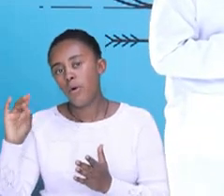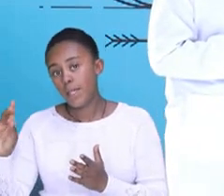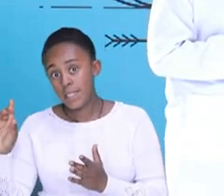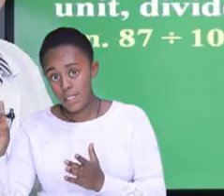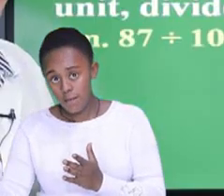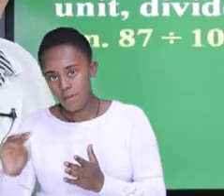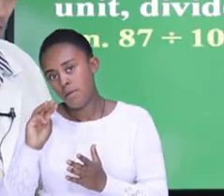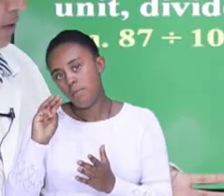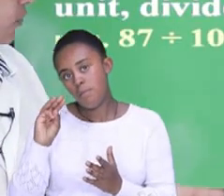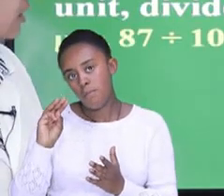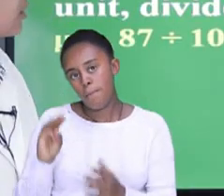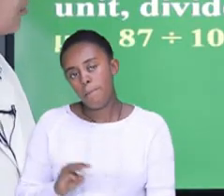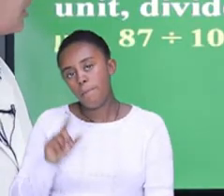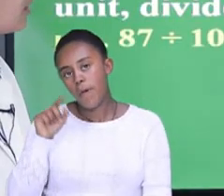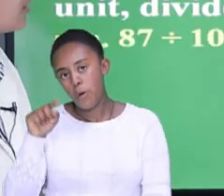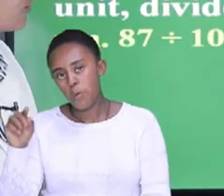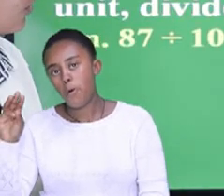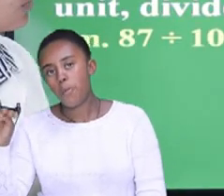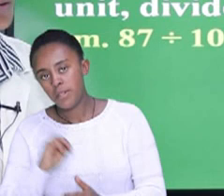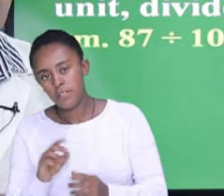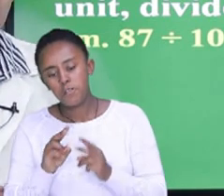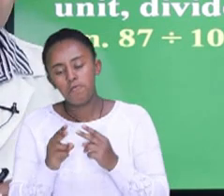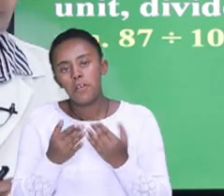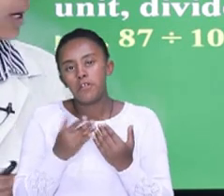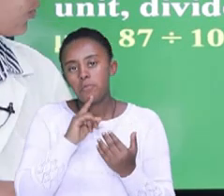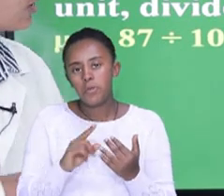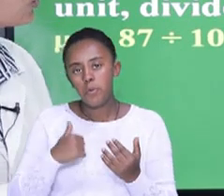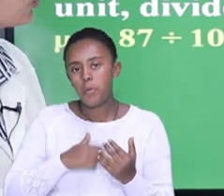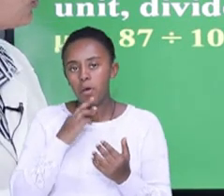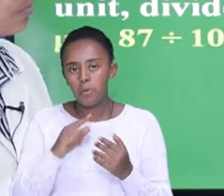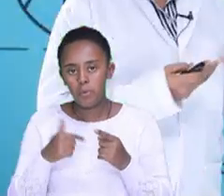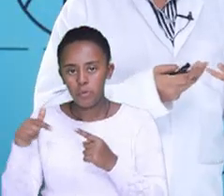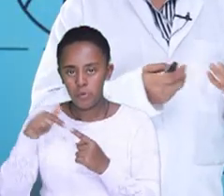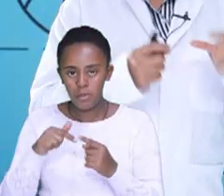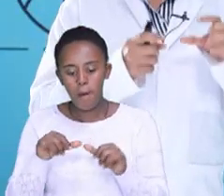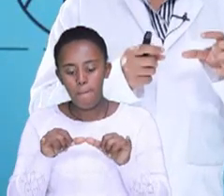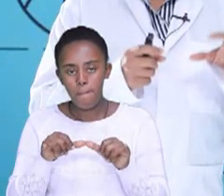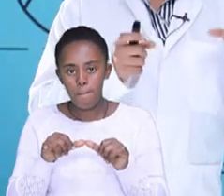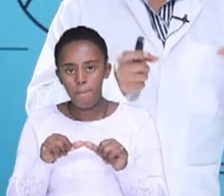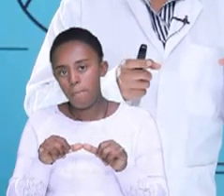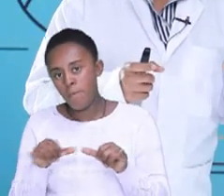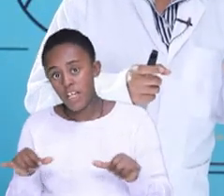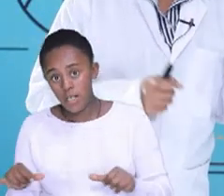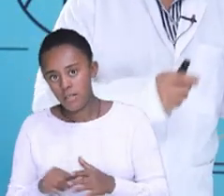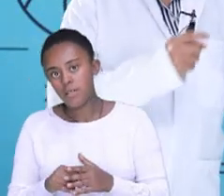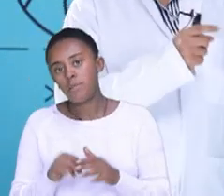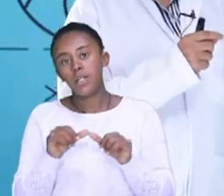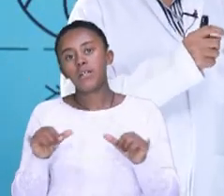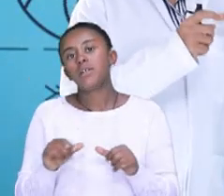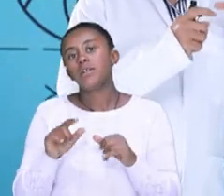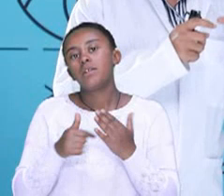0.087 micrometer. This is very simple. So we are going to measure cells under